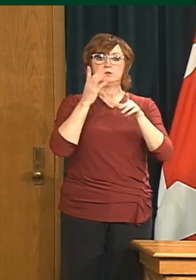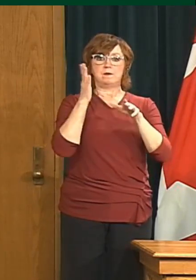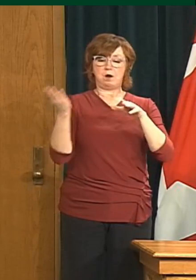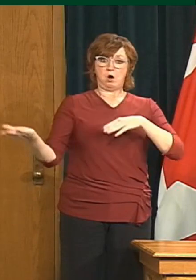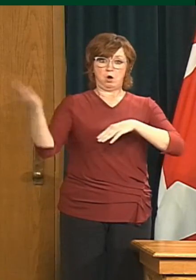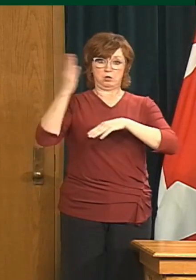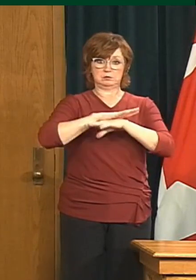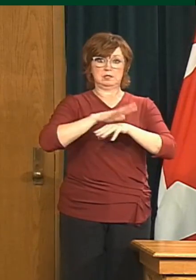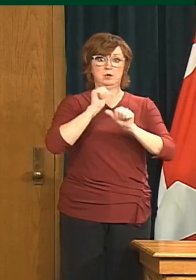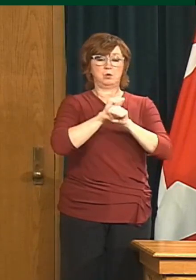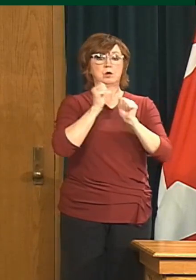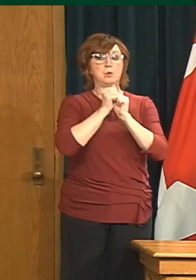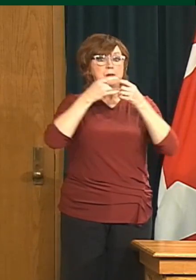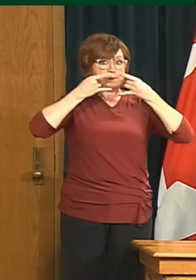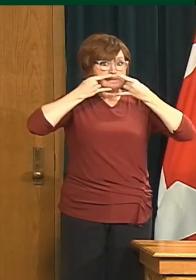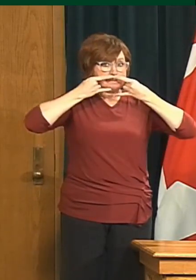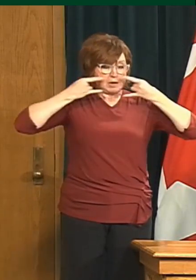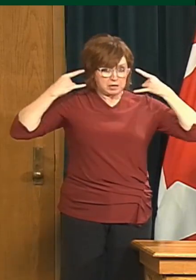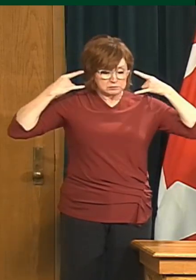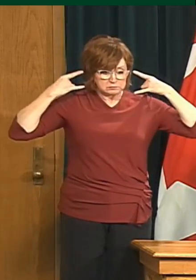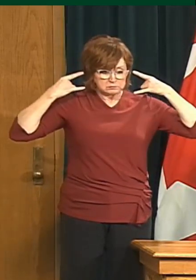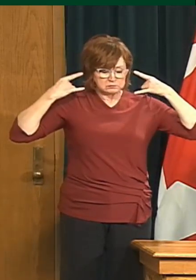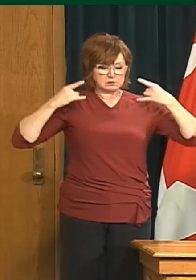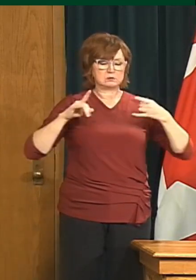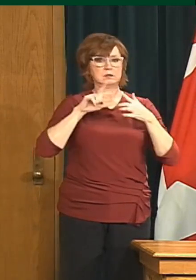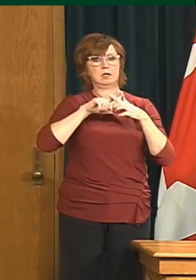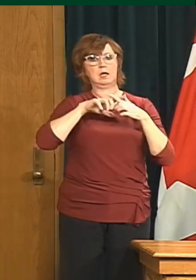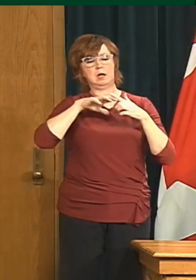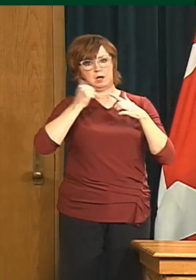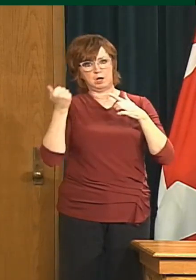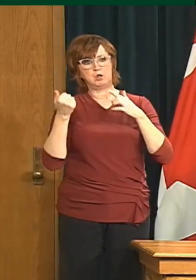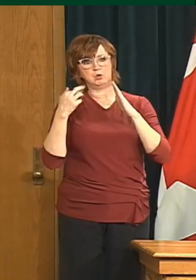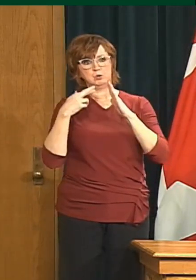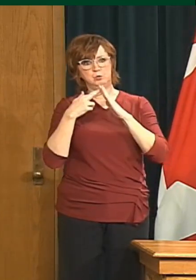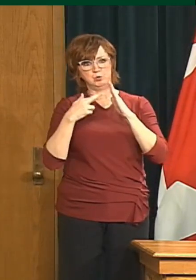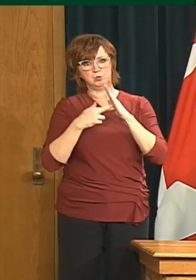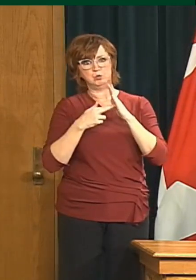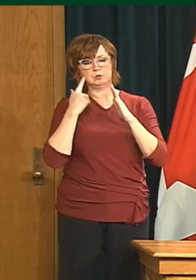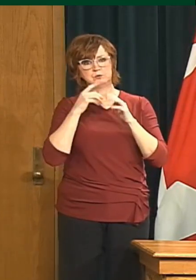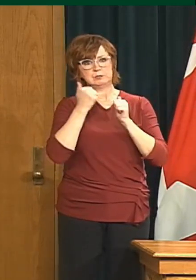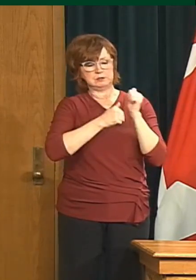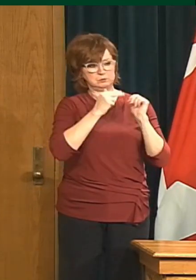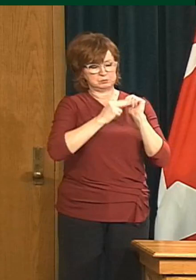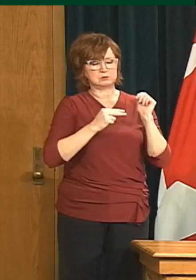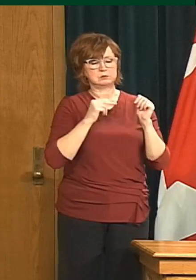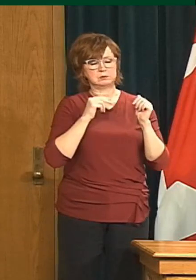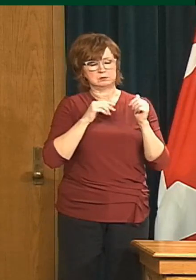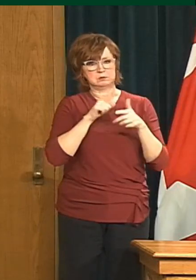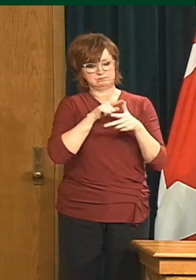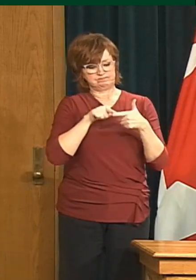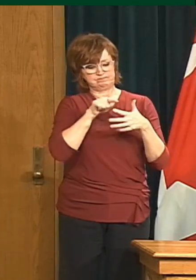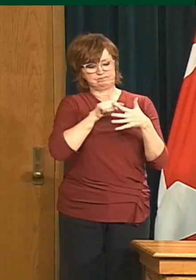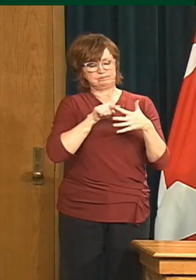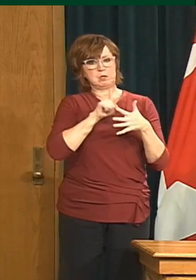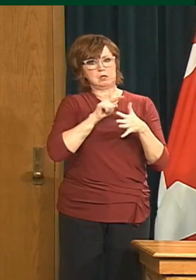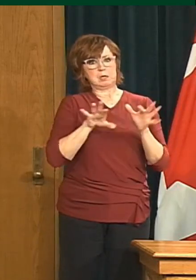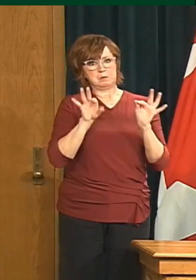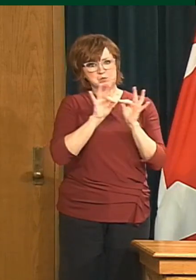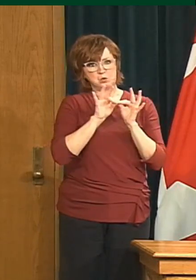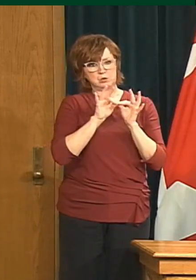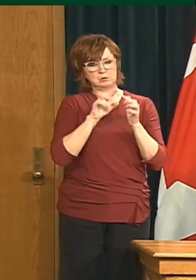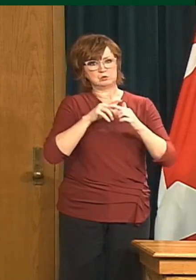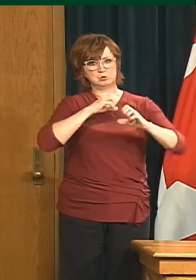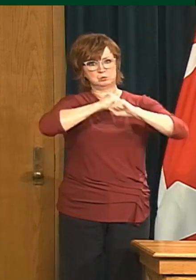to restrict staff per facility, will be a big addition to the other things that have already been in place to protect people.